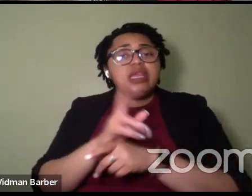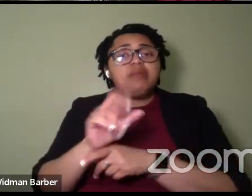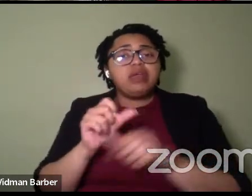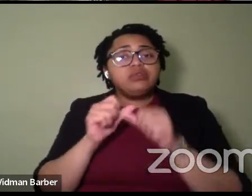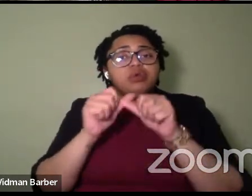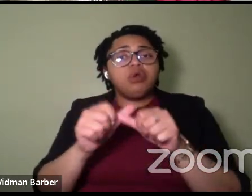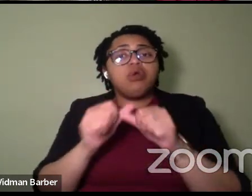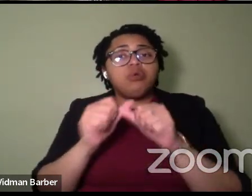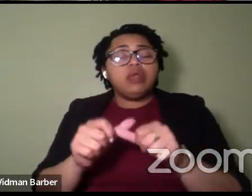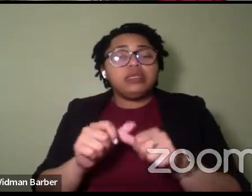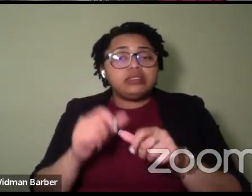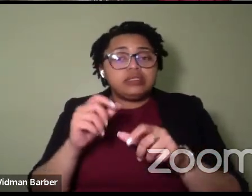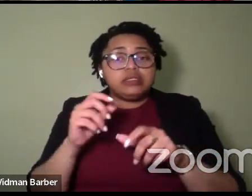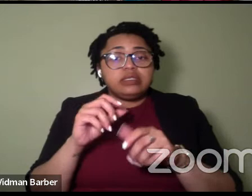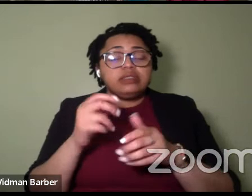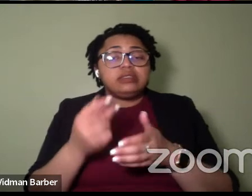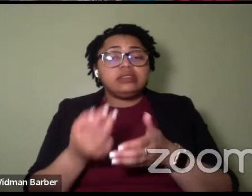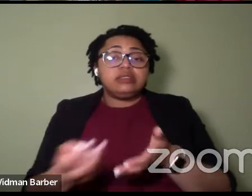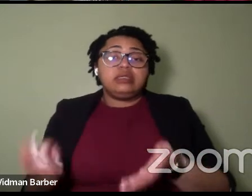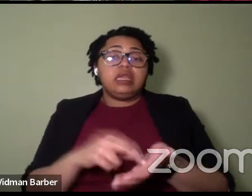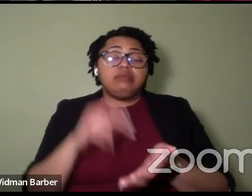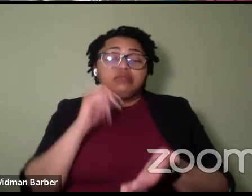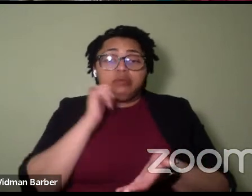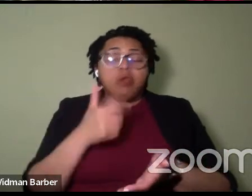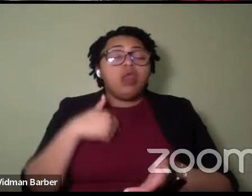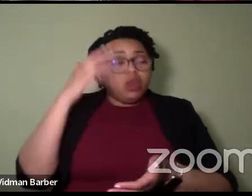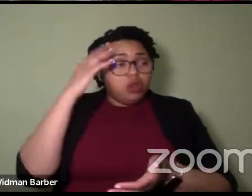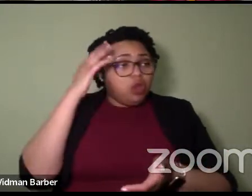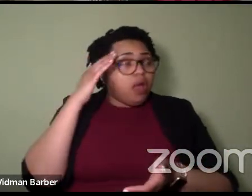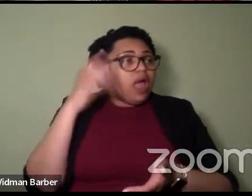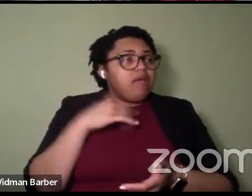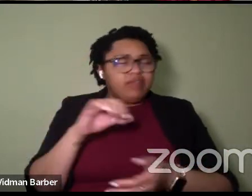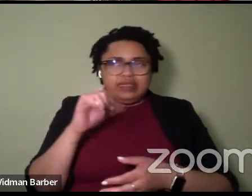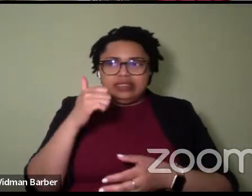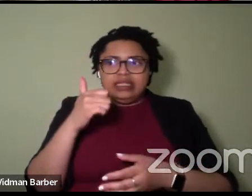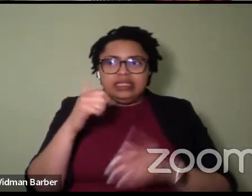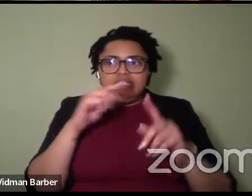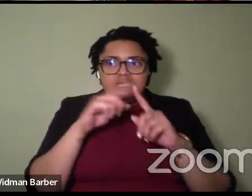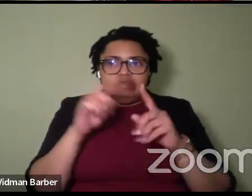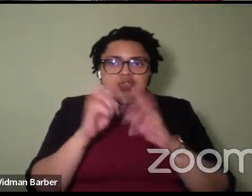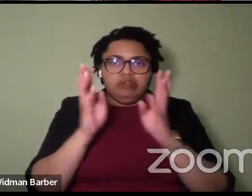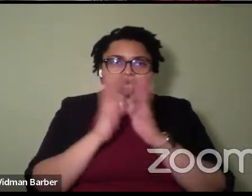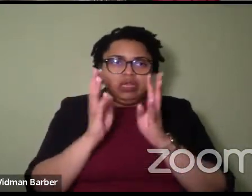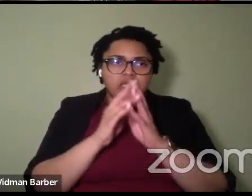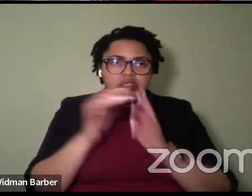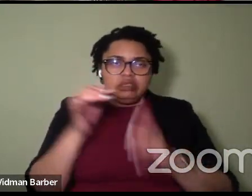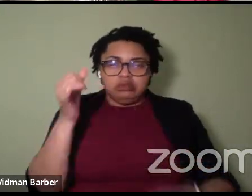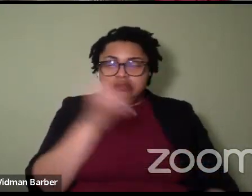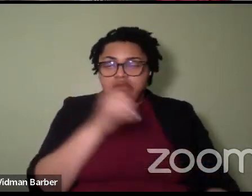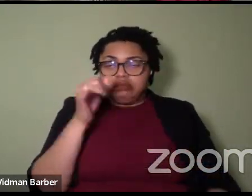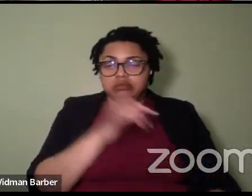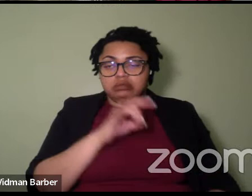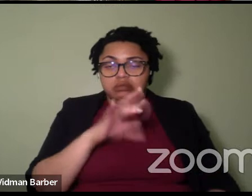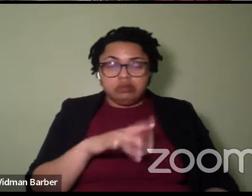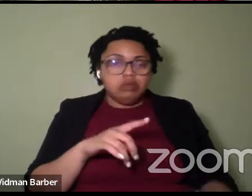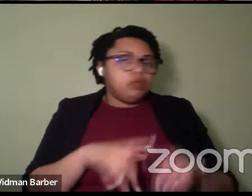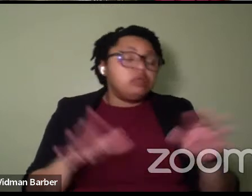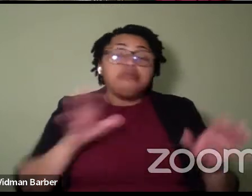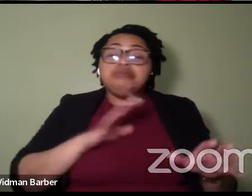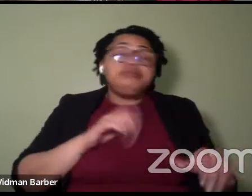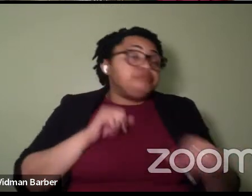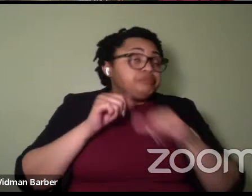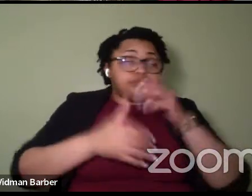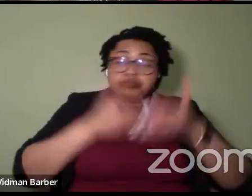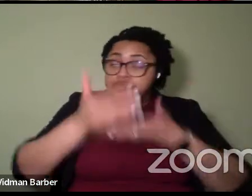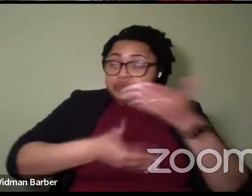got 10 foolish meetings, but it's gonna be okay because we are watering this forest and we're taking care of this